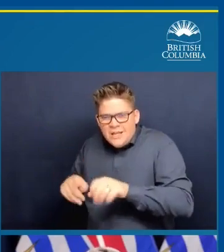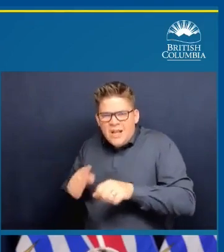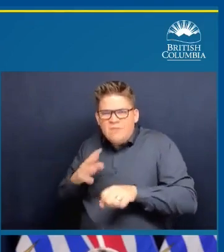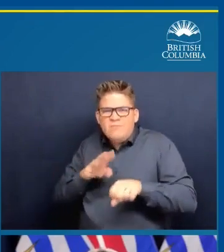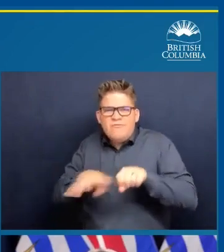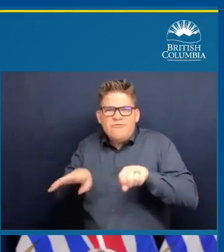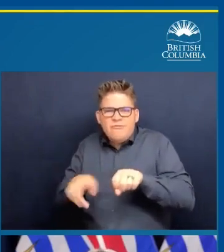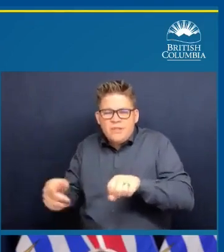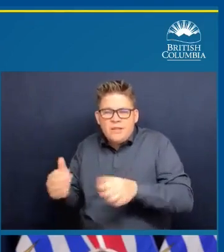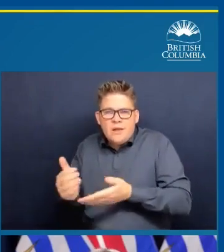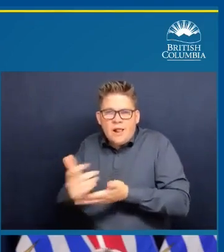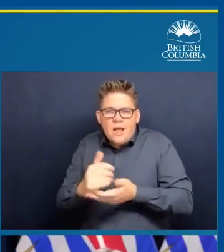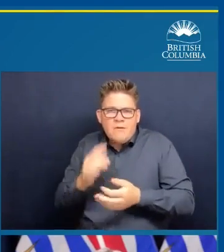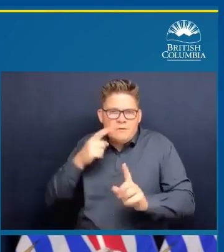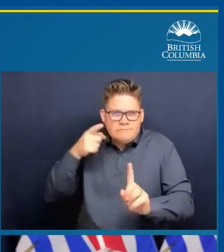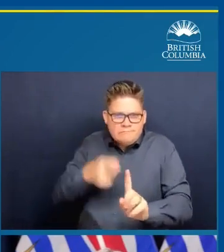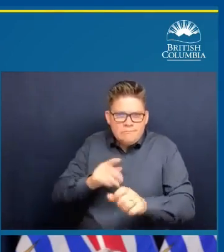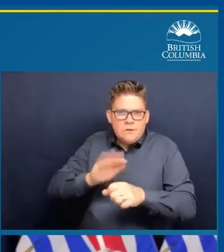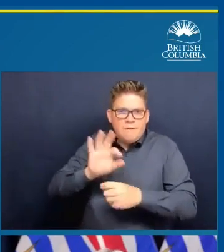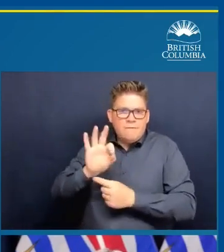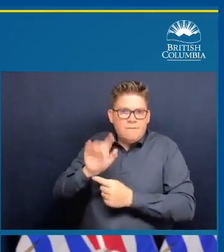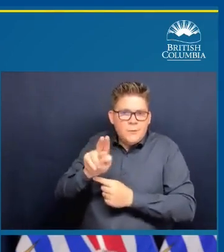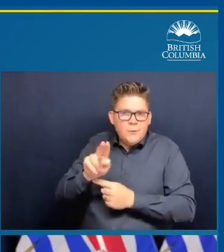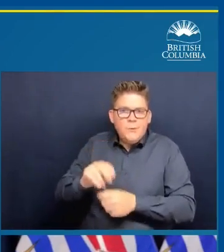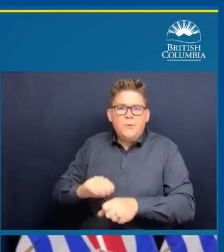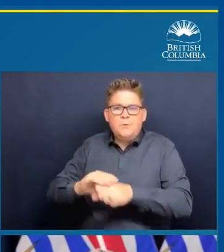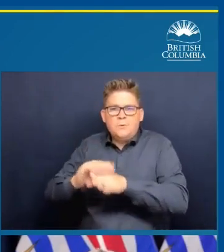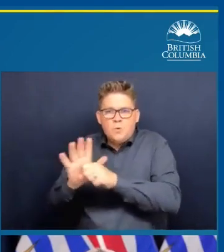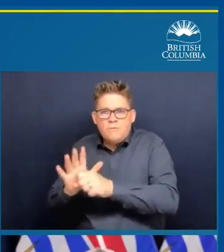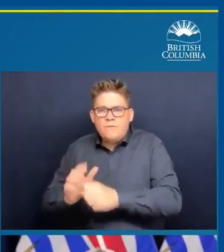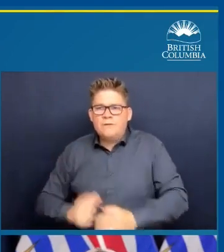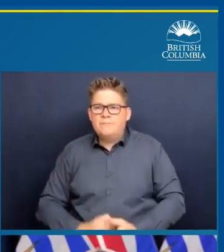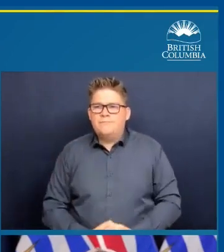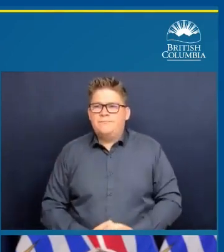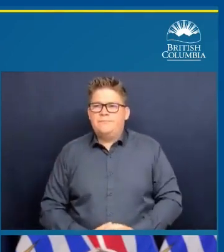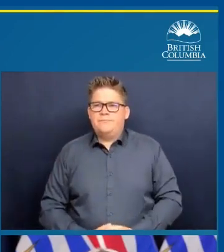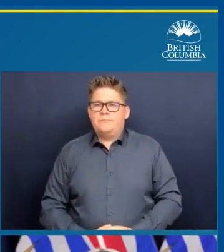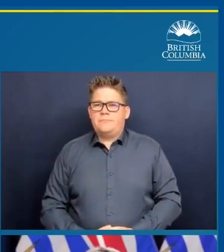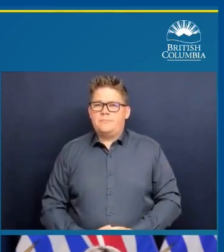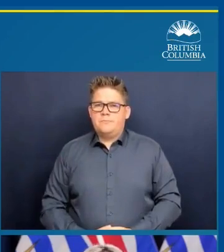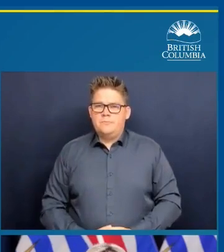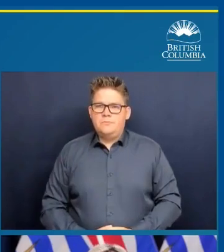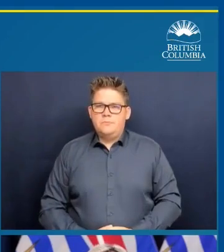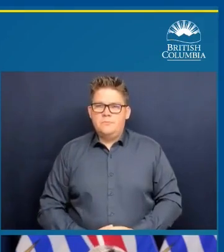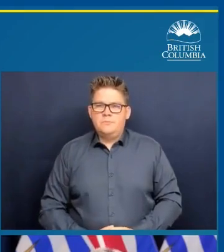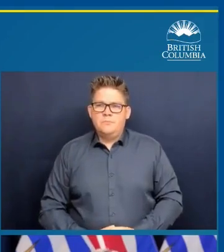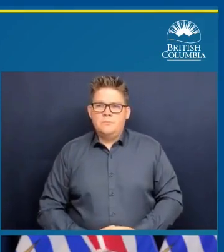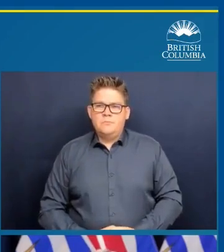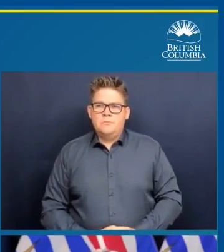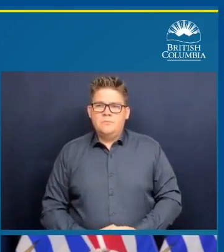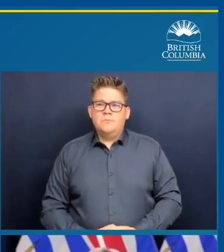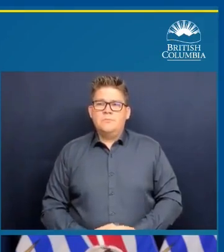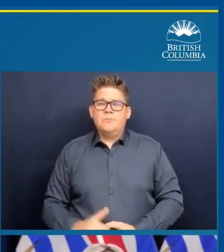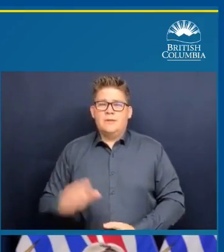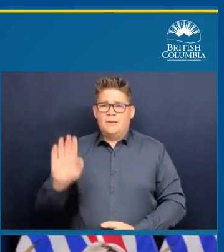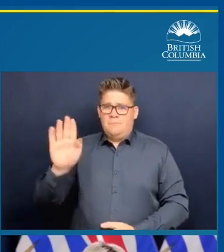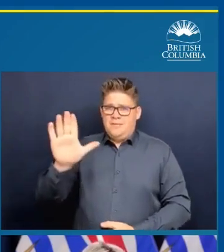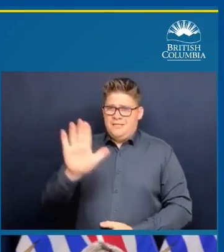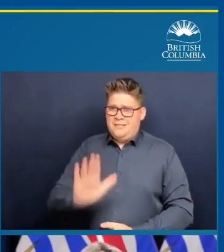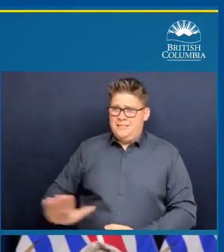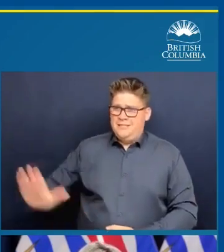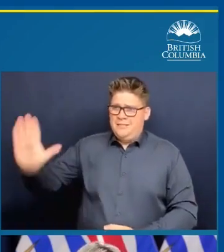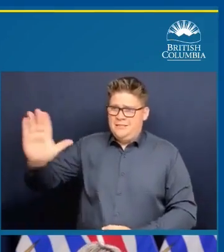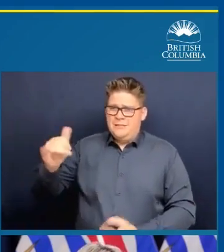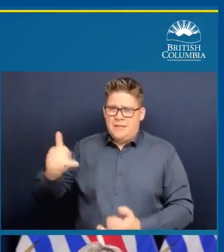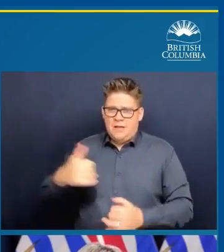So what else is going on in British Columbia? One of the things that we monitor over time, and this is all on the new